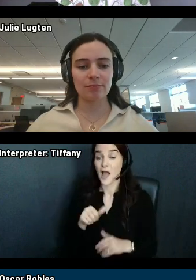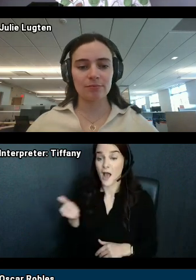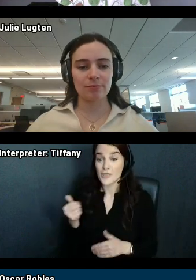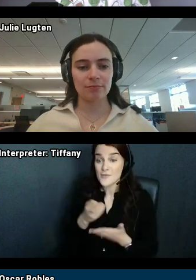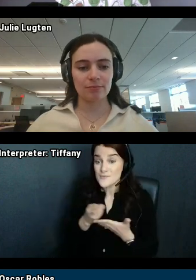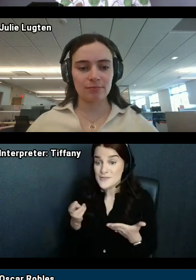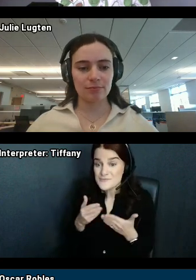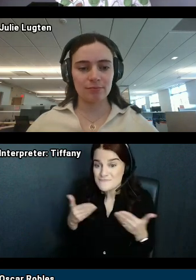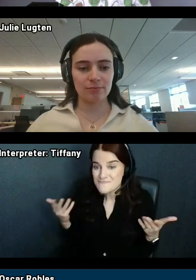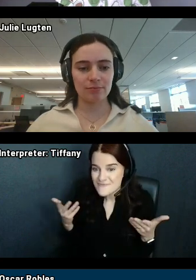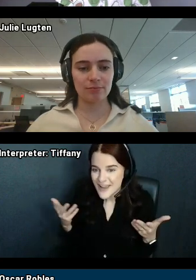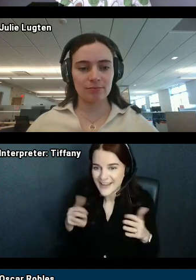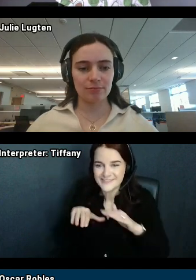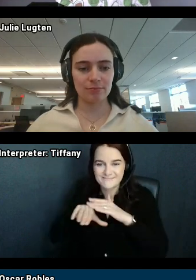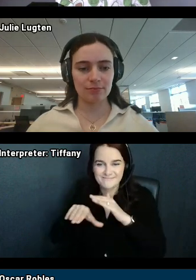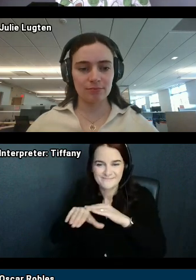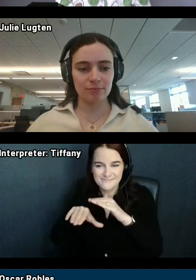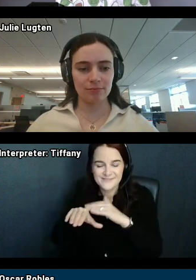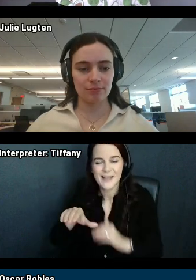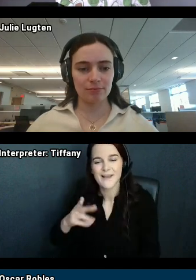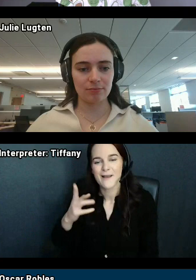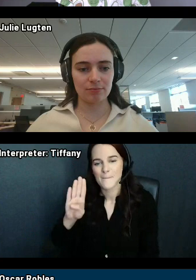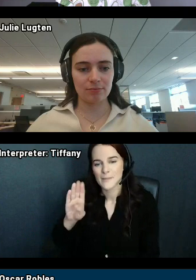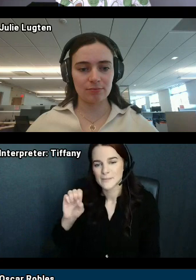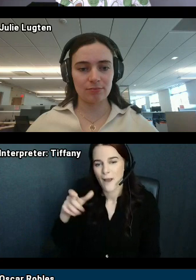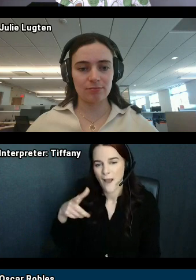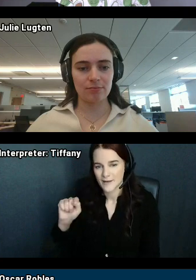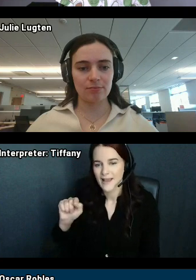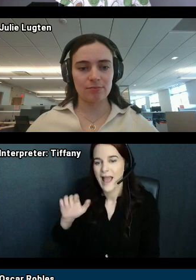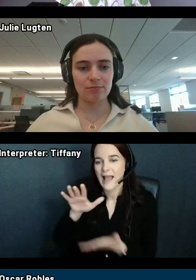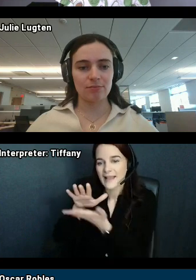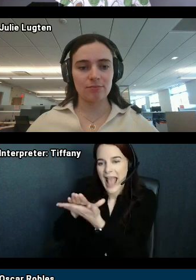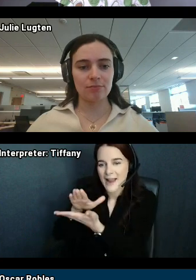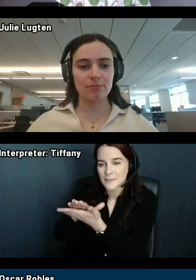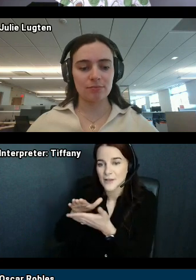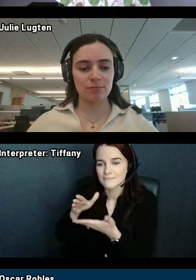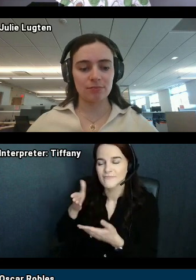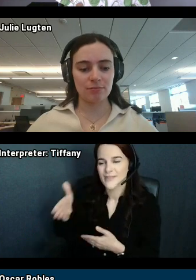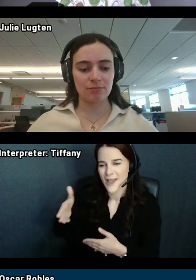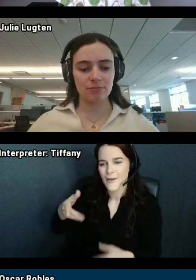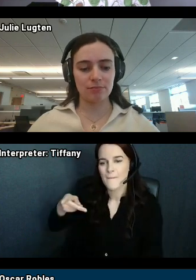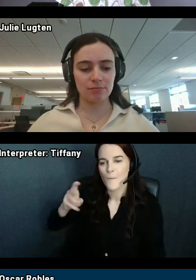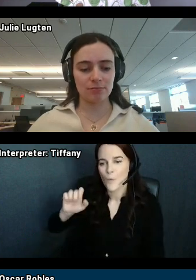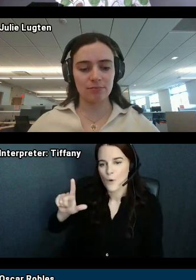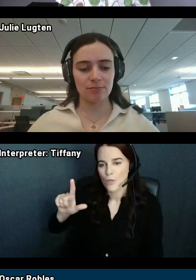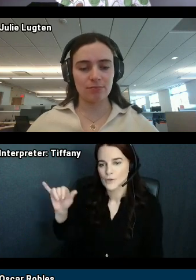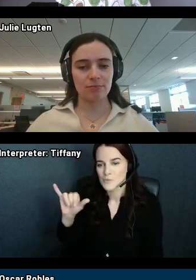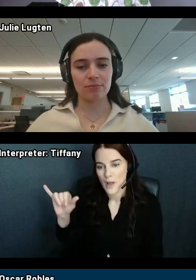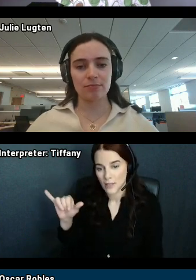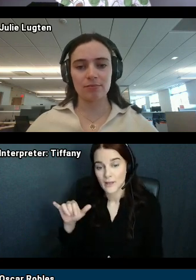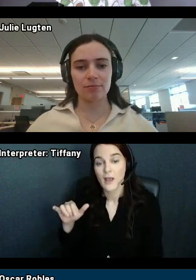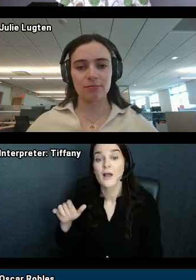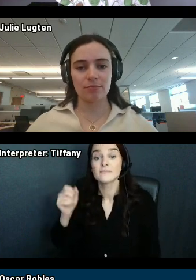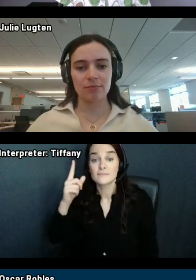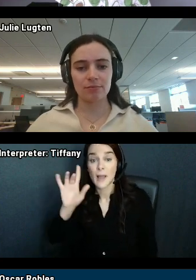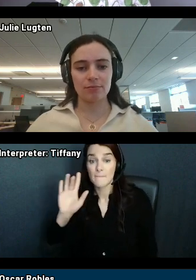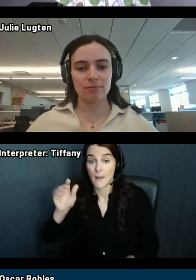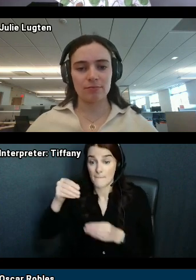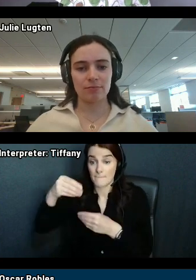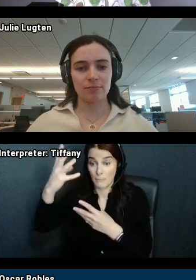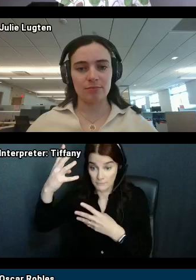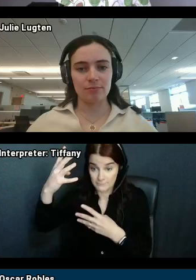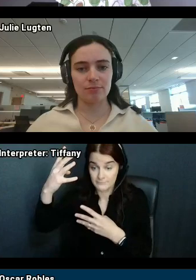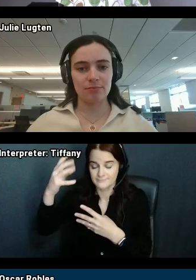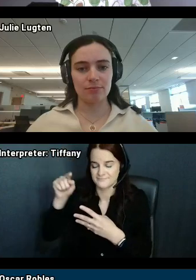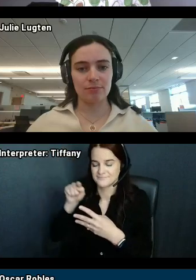can access the HubSpot Academy through your portal as well. And that's under your drop-down menu here, and then